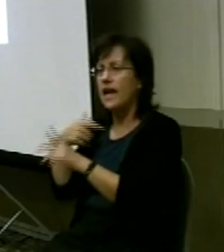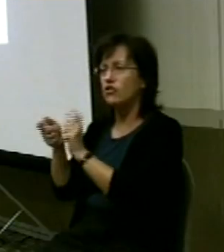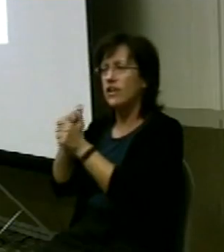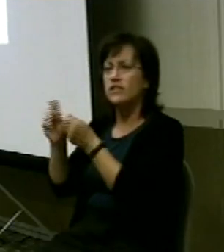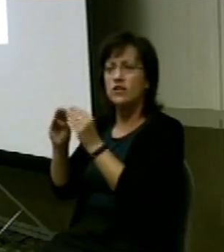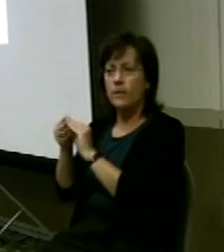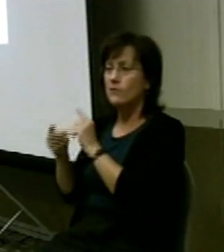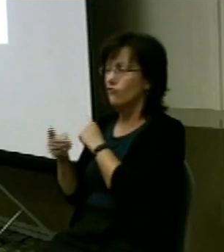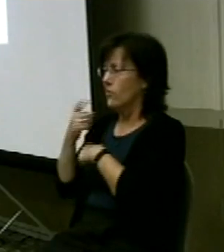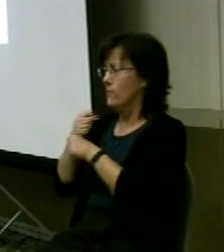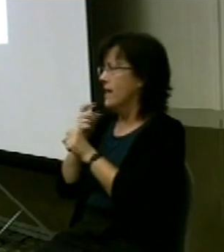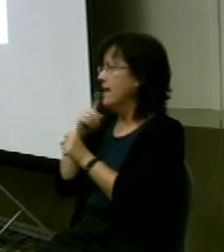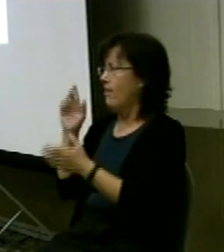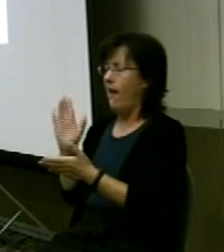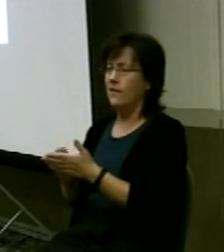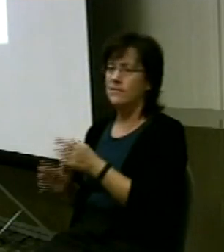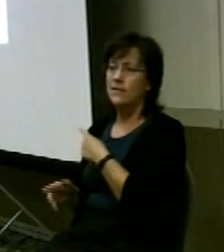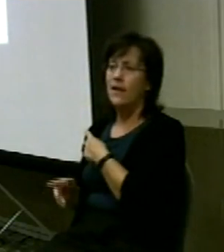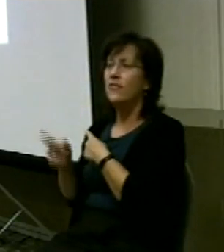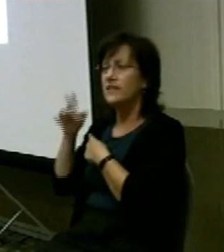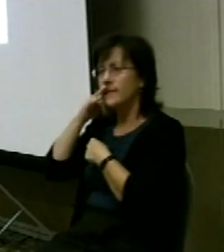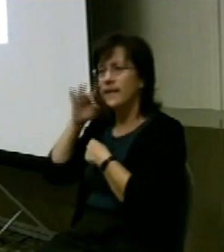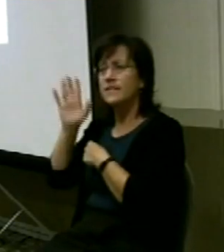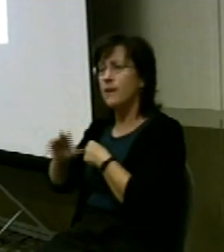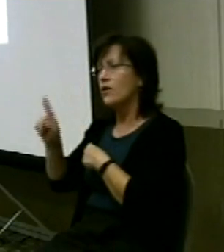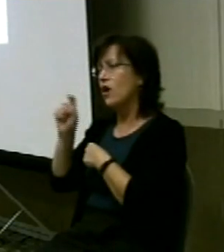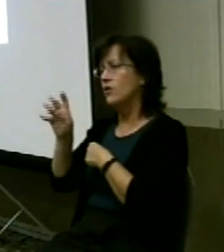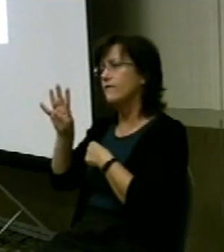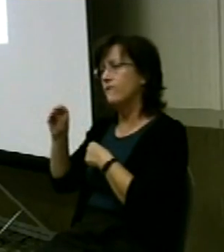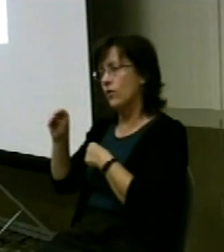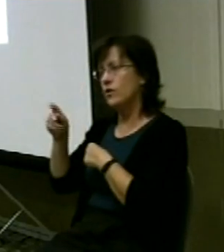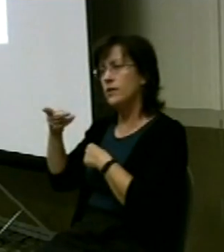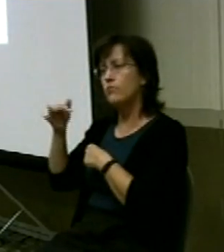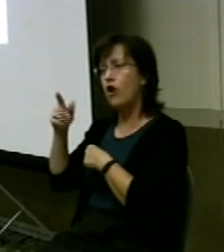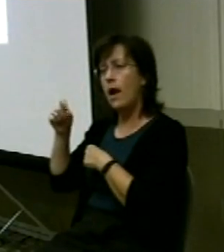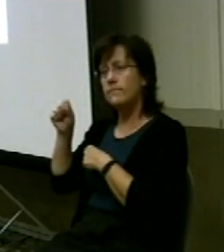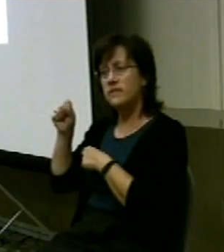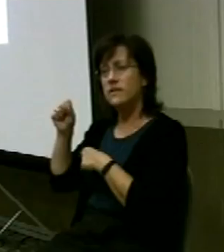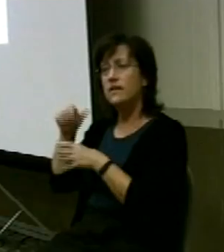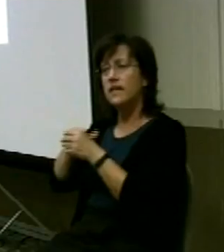weeks. This kid was about 140 prompts in about 2 hours.